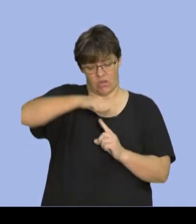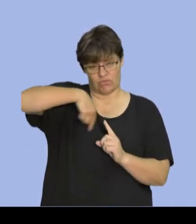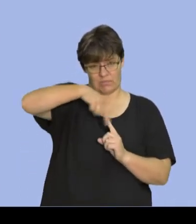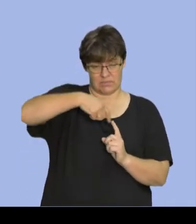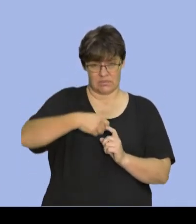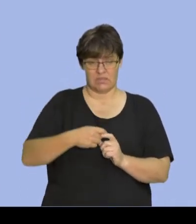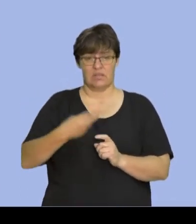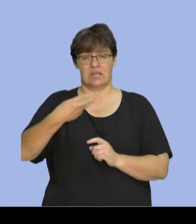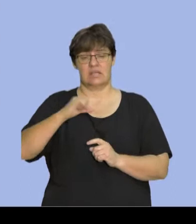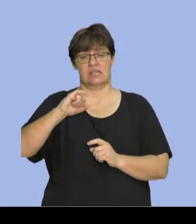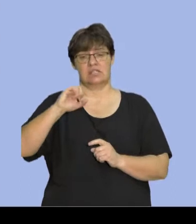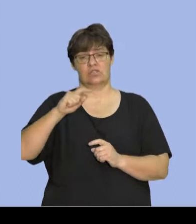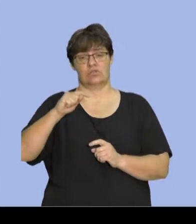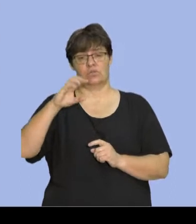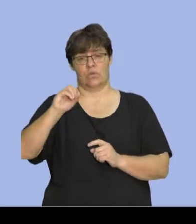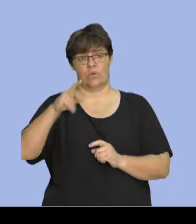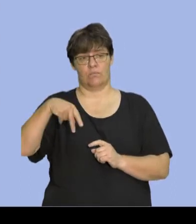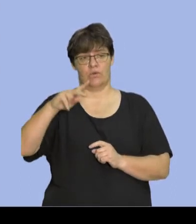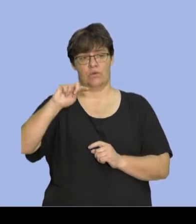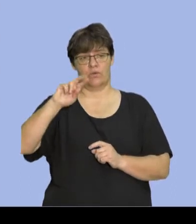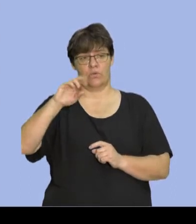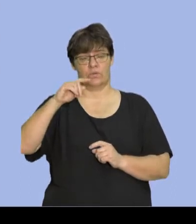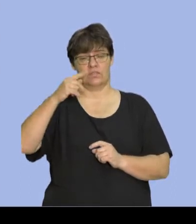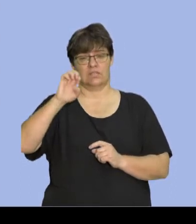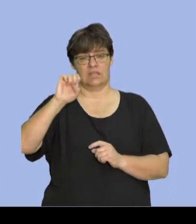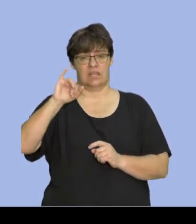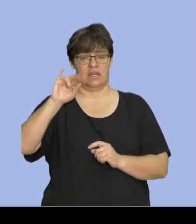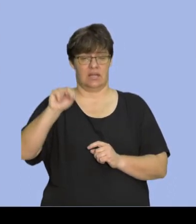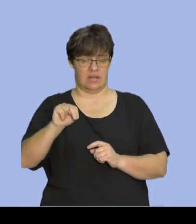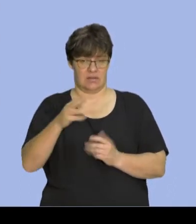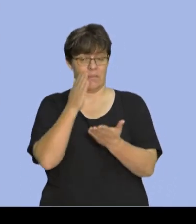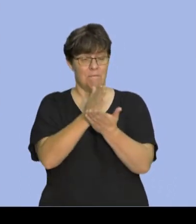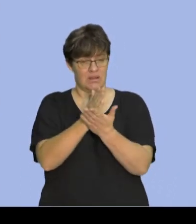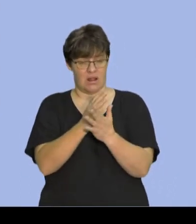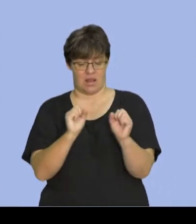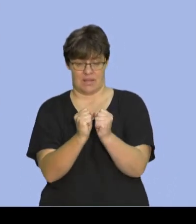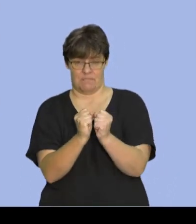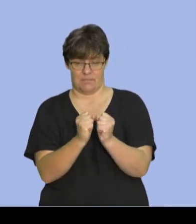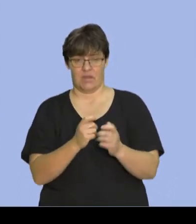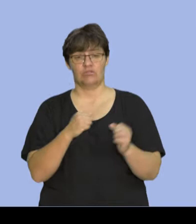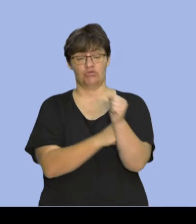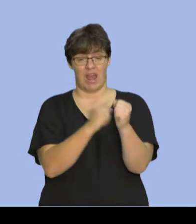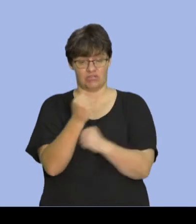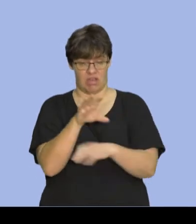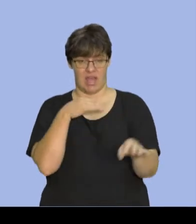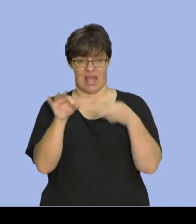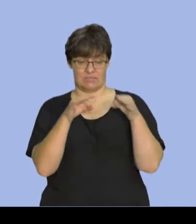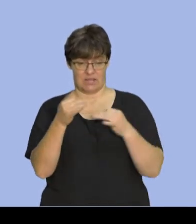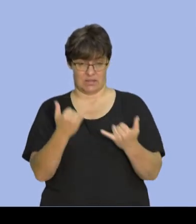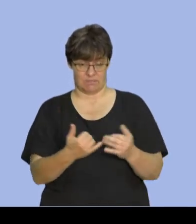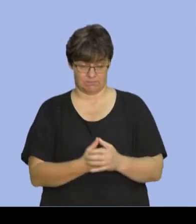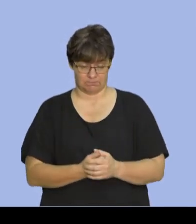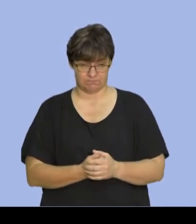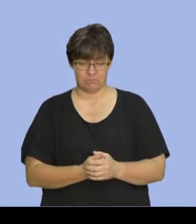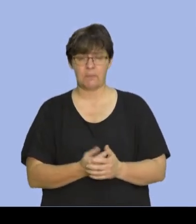histone proteins and held together in the middle. And we're going to unpack that structure in a bit. The two